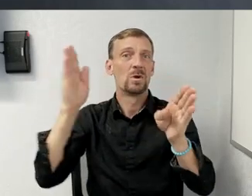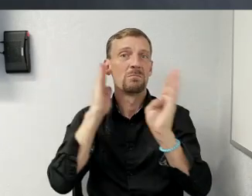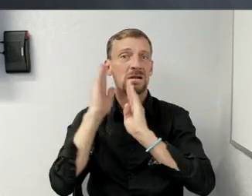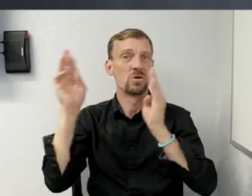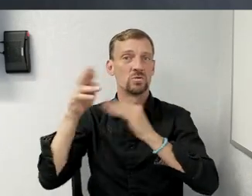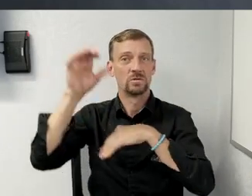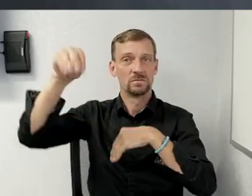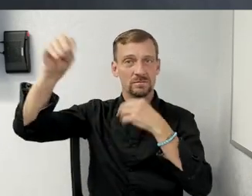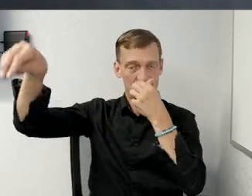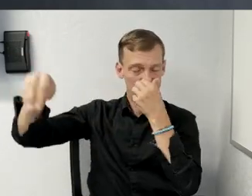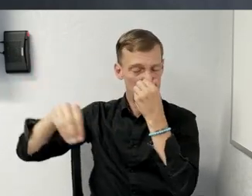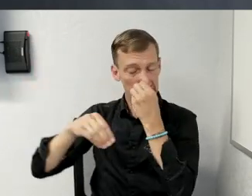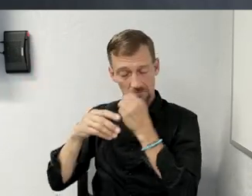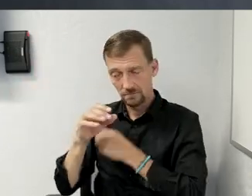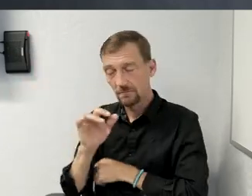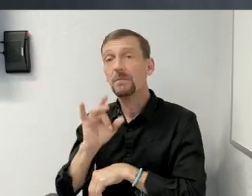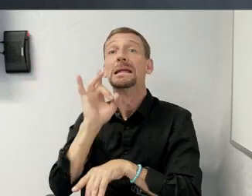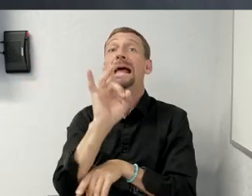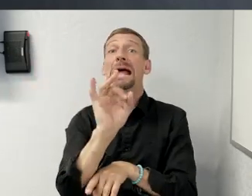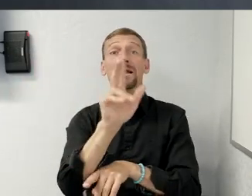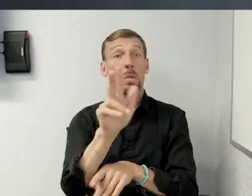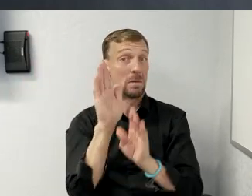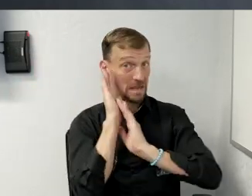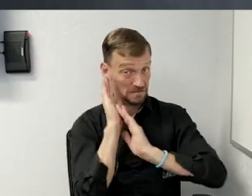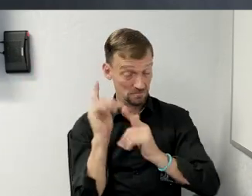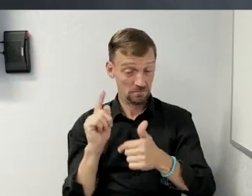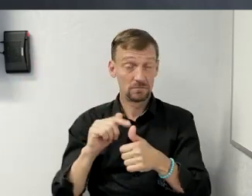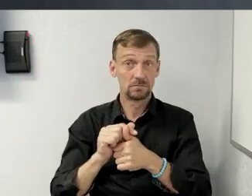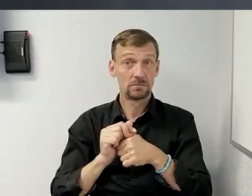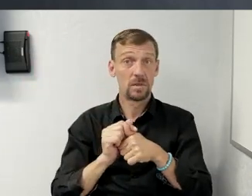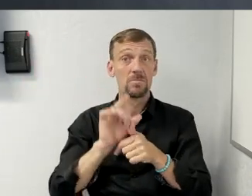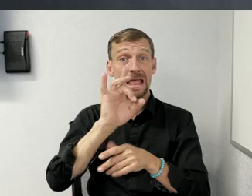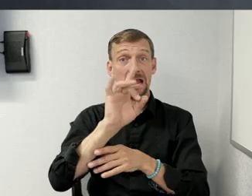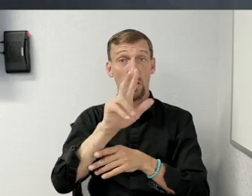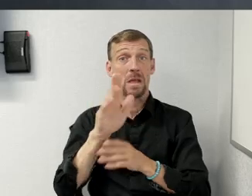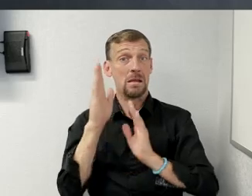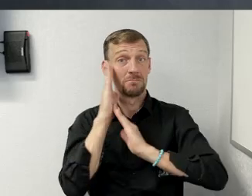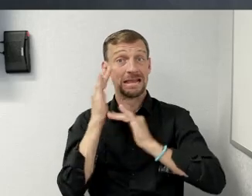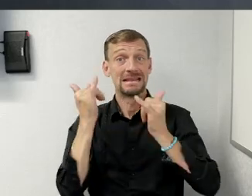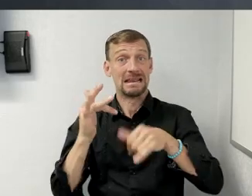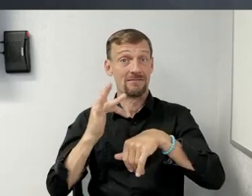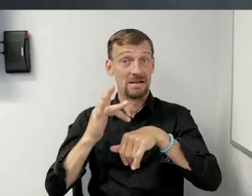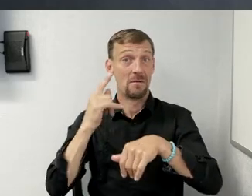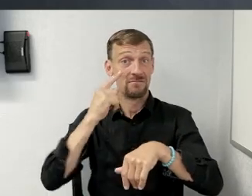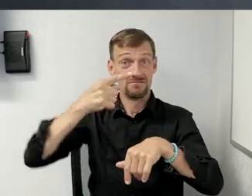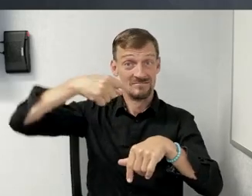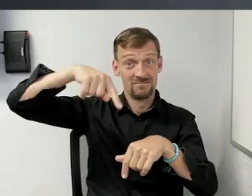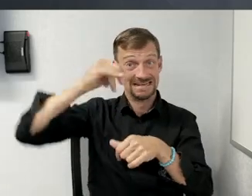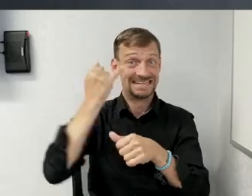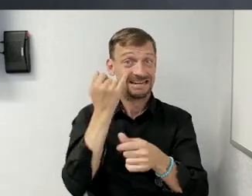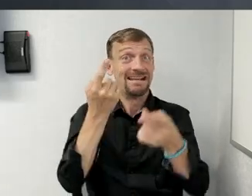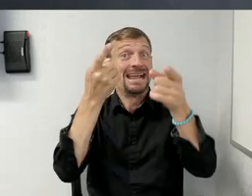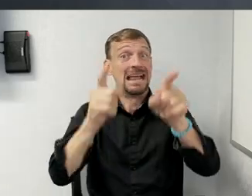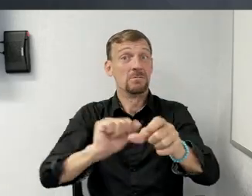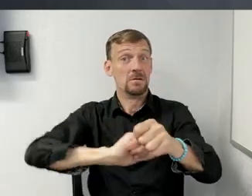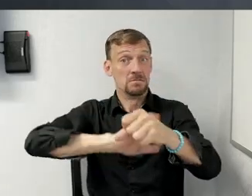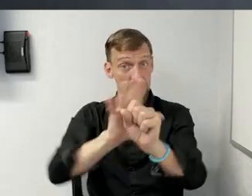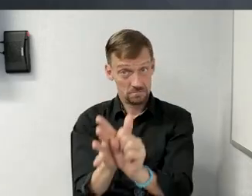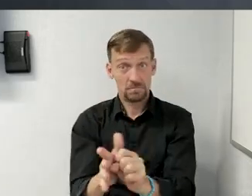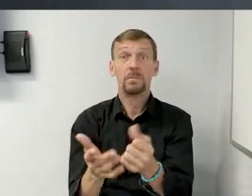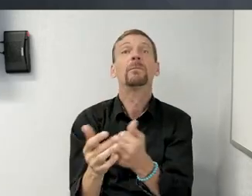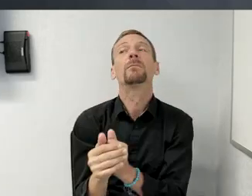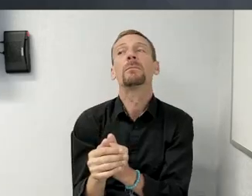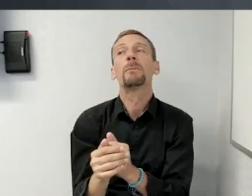So 83 beds that are available right now. Interestingly, that